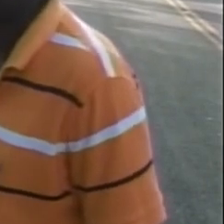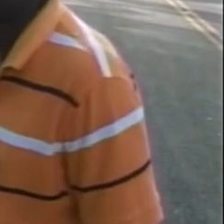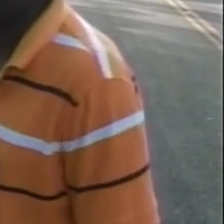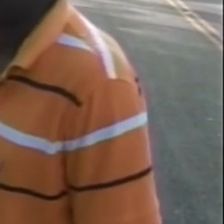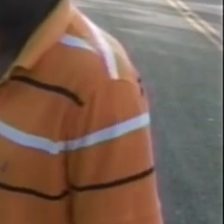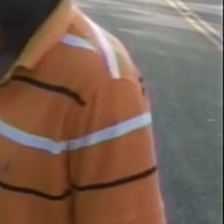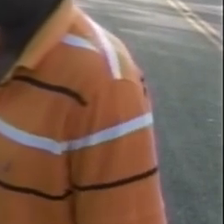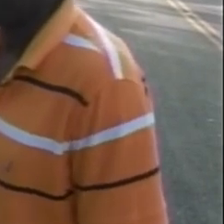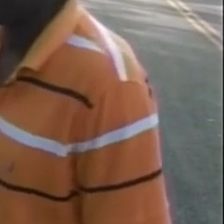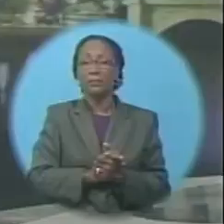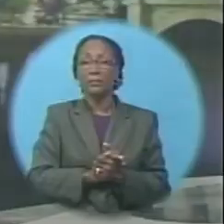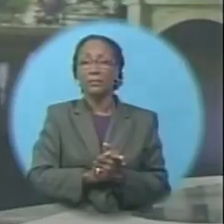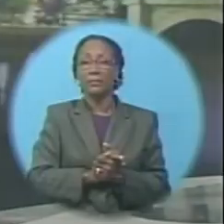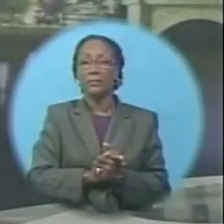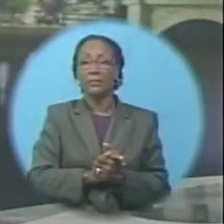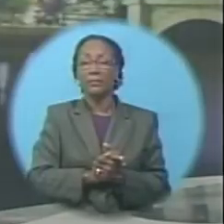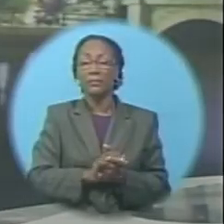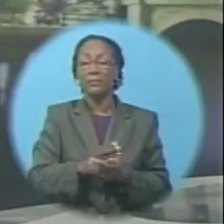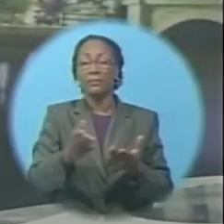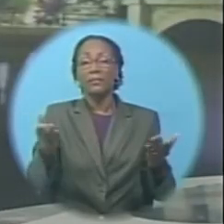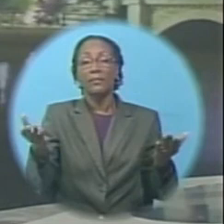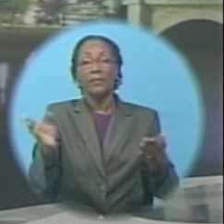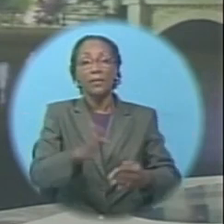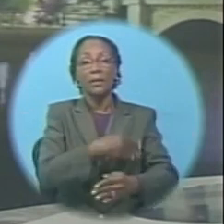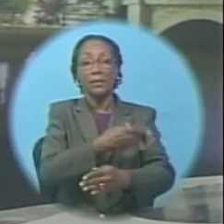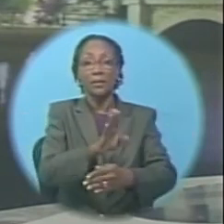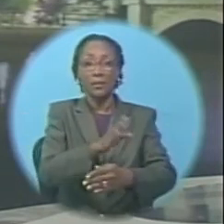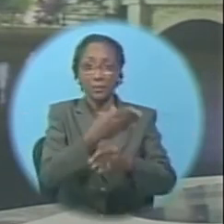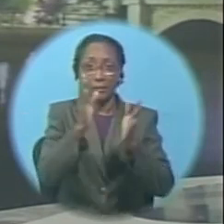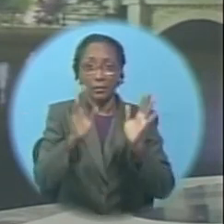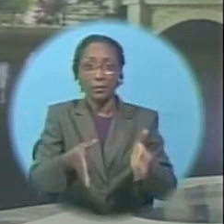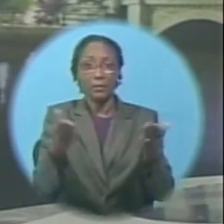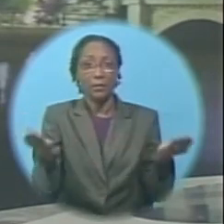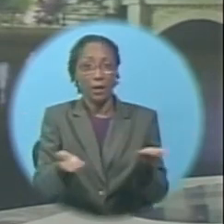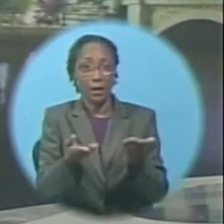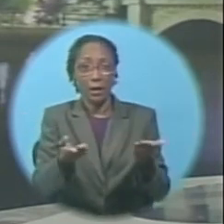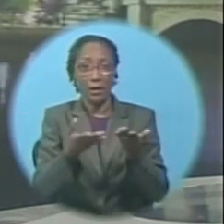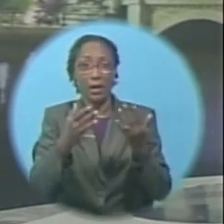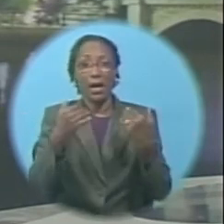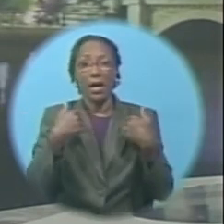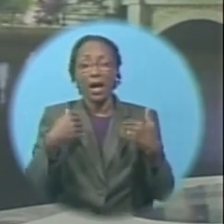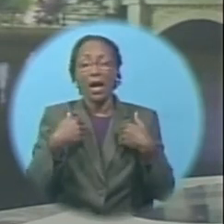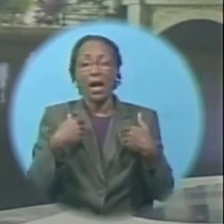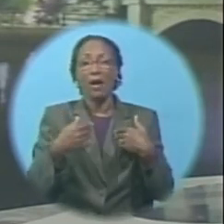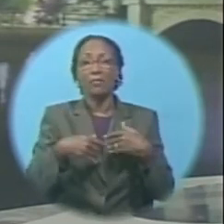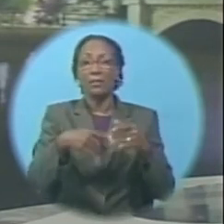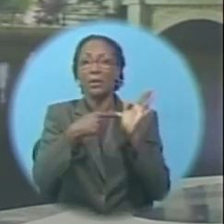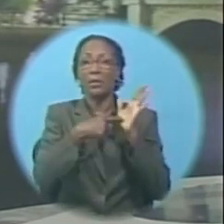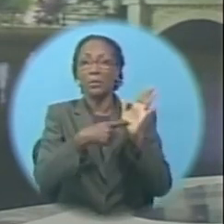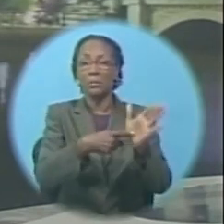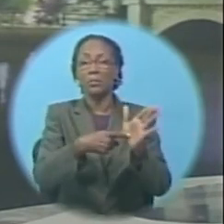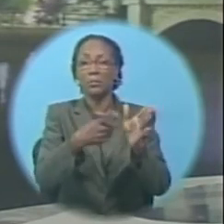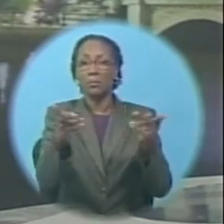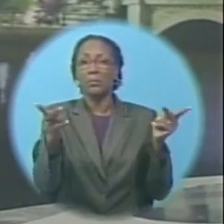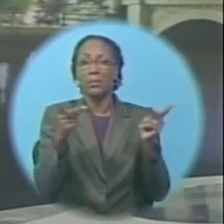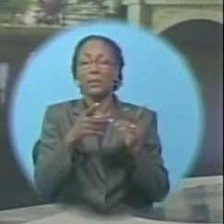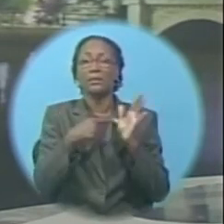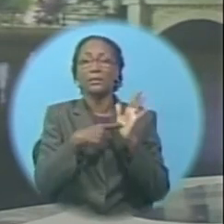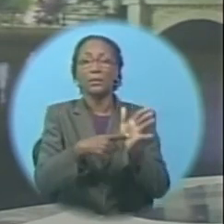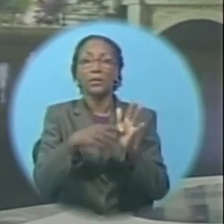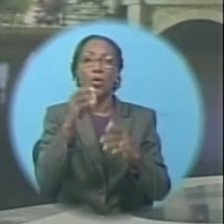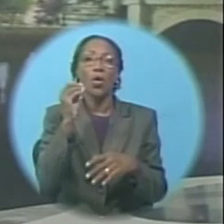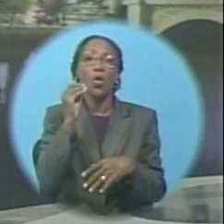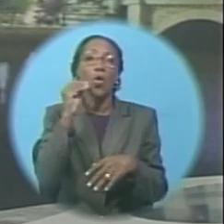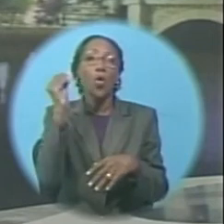who traverse this area. Local artists now have an exclusive platform to showcase their music. It's Homegrown Radio,